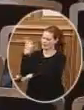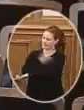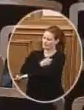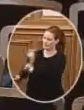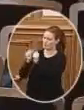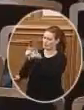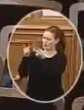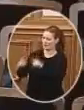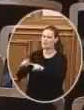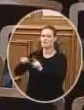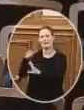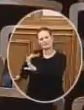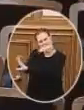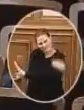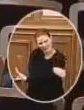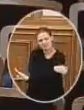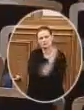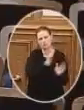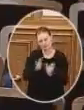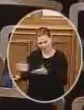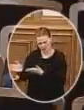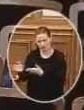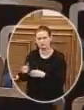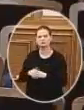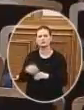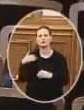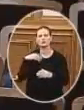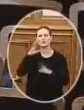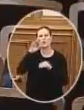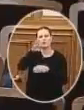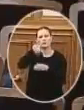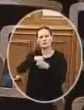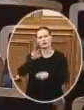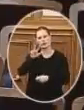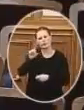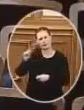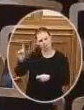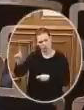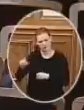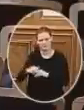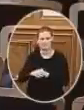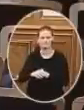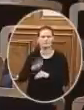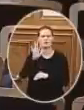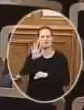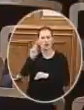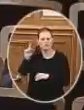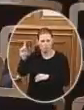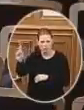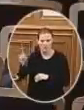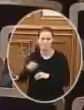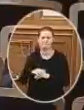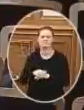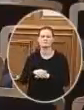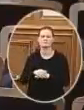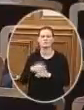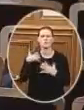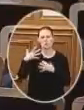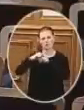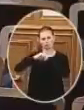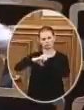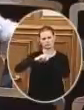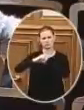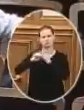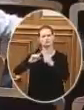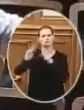that. We are looking to coordinate 311 and 511. We're looking to do a lot of heads up, not just for people coming to the races, but all the